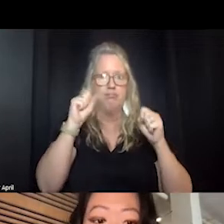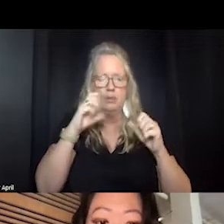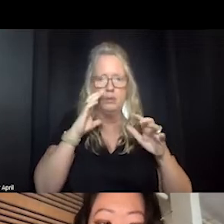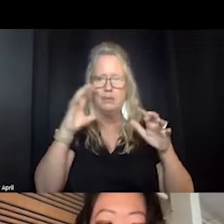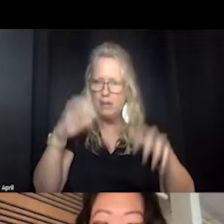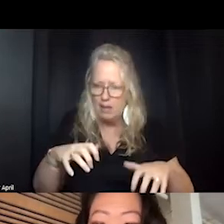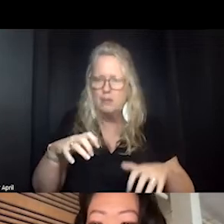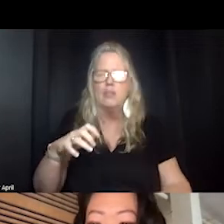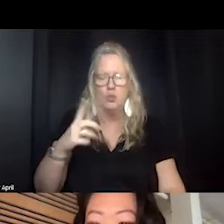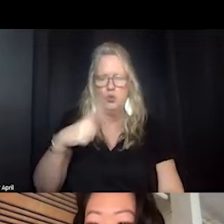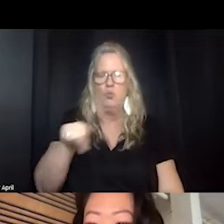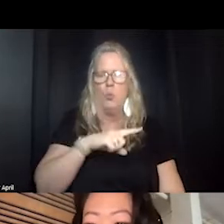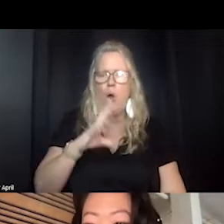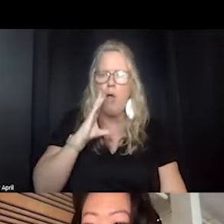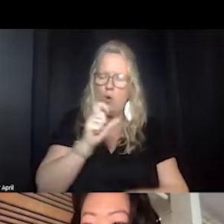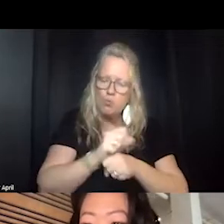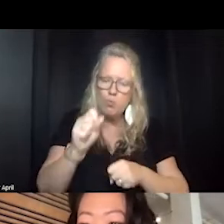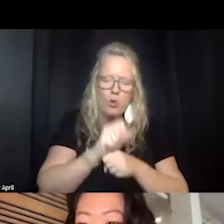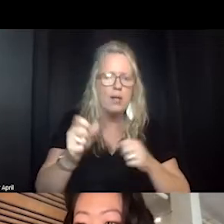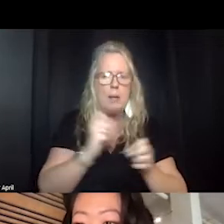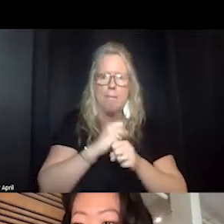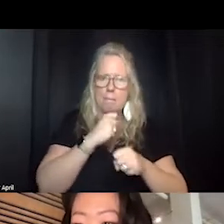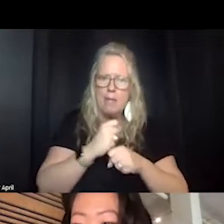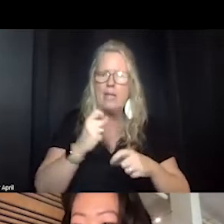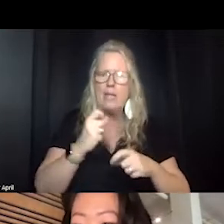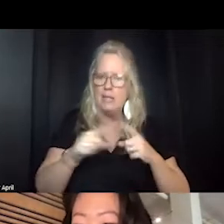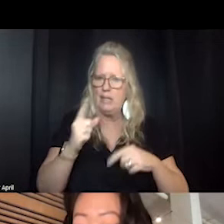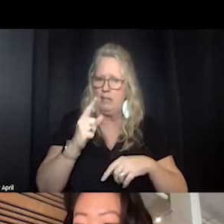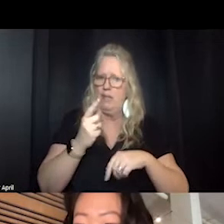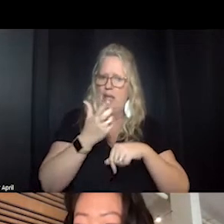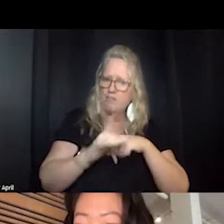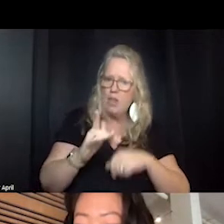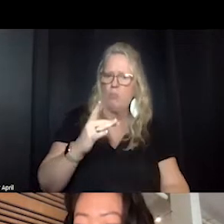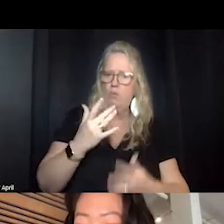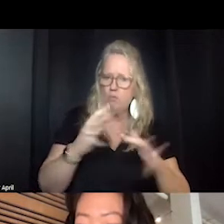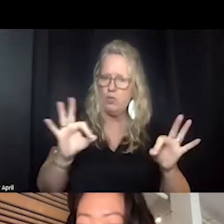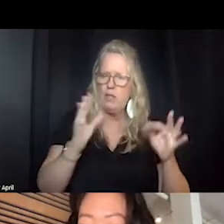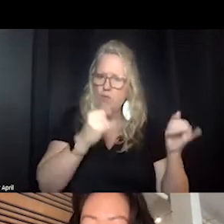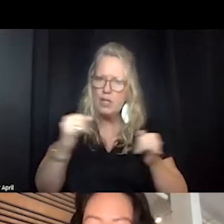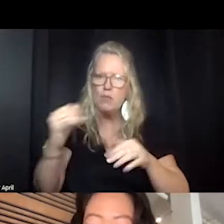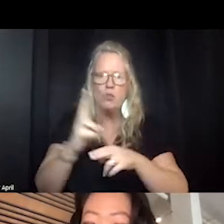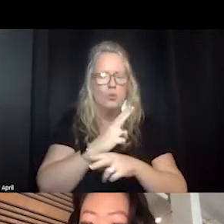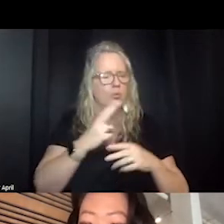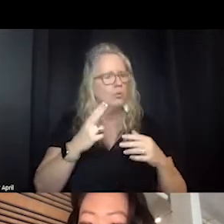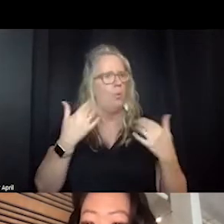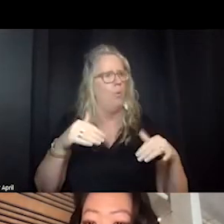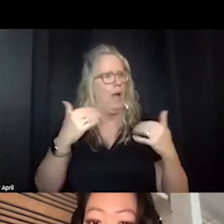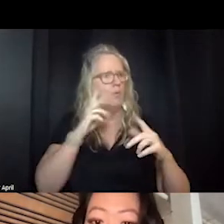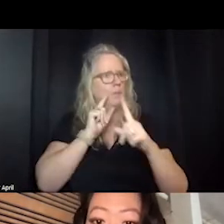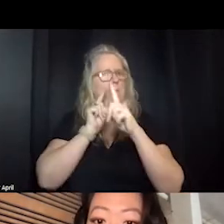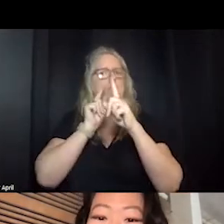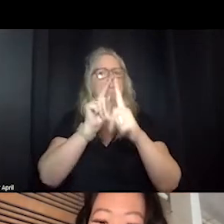the fact that you all are working on this and making it available free to individuals to use. And I think speaks to the mission